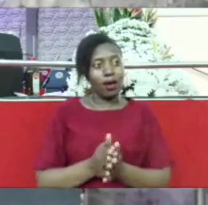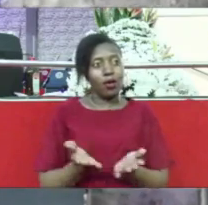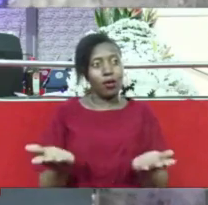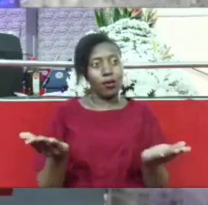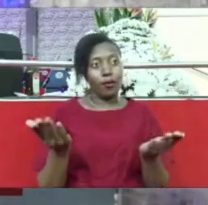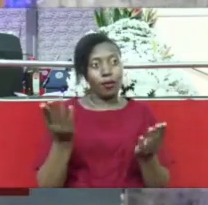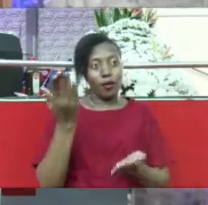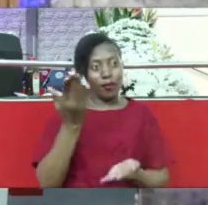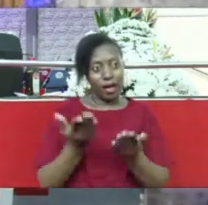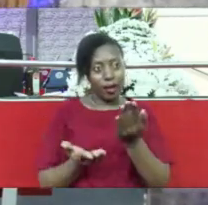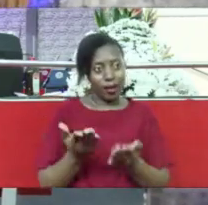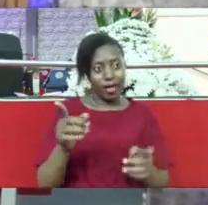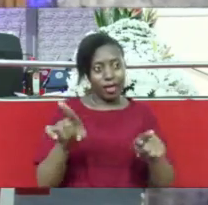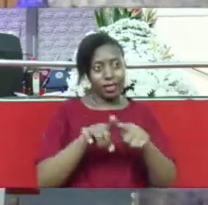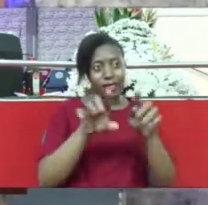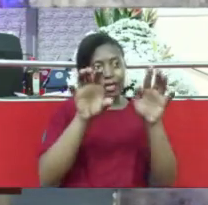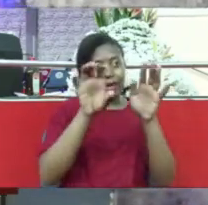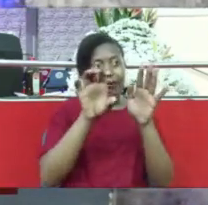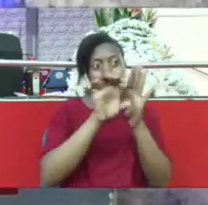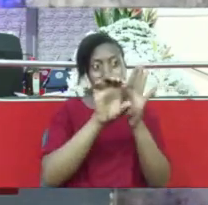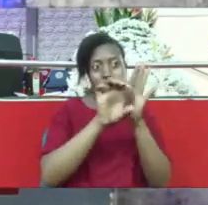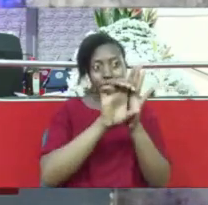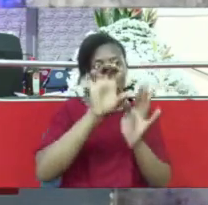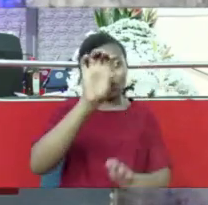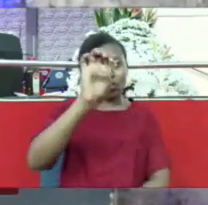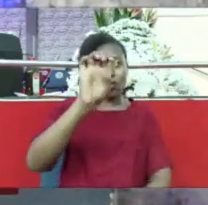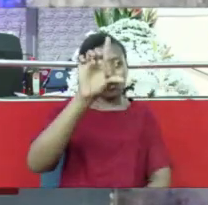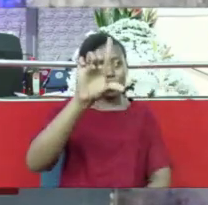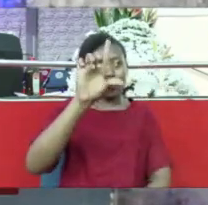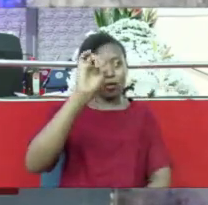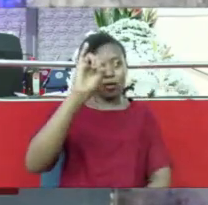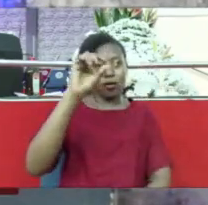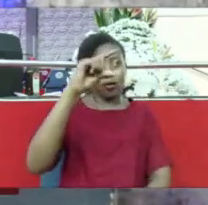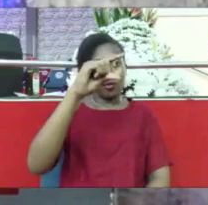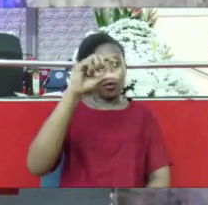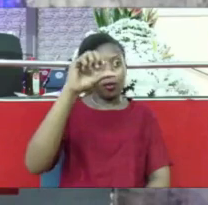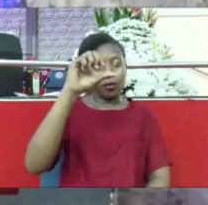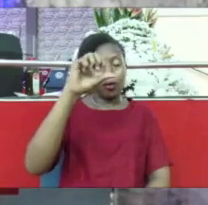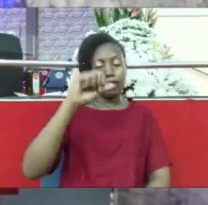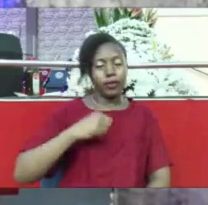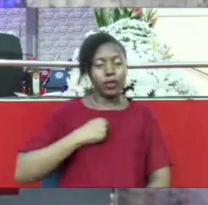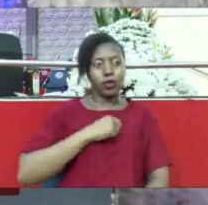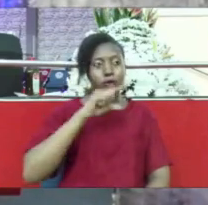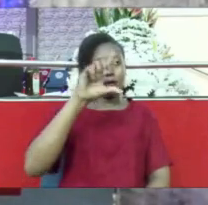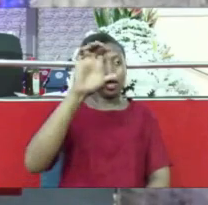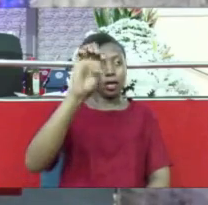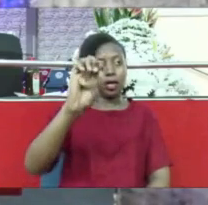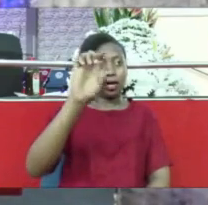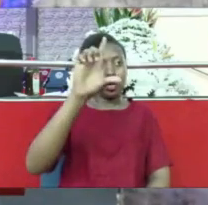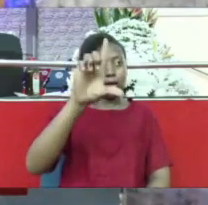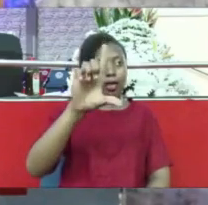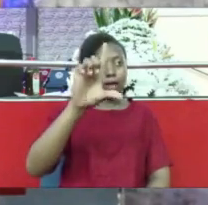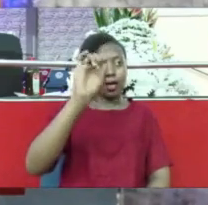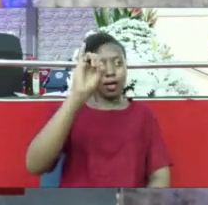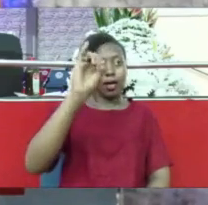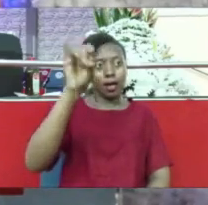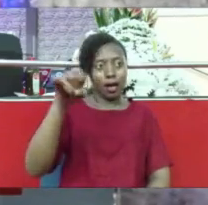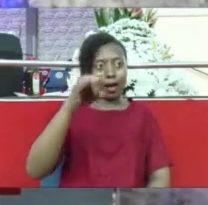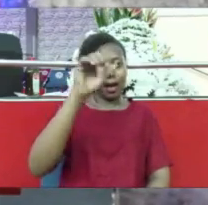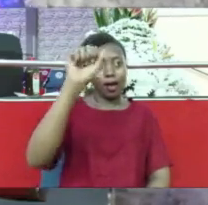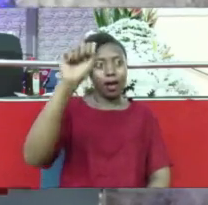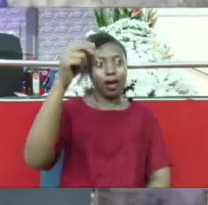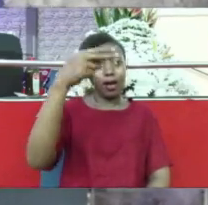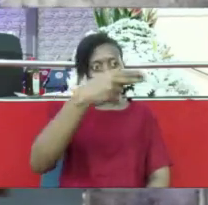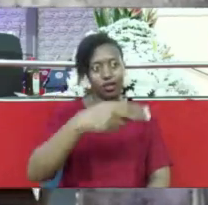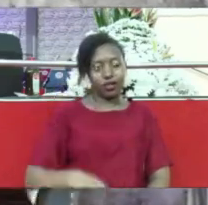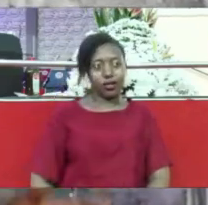Elijah. Ama kama Elia. You are hiding in a cave in Mount Horeb. Umejificha pale mlima Horebu. Because you are